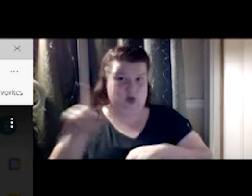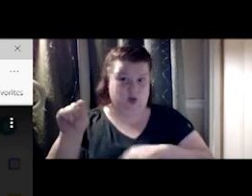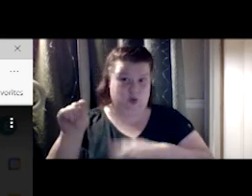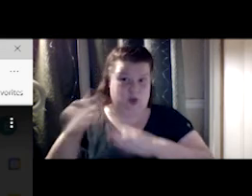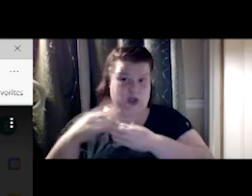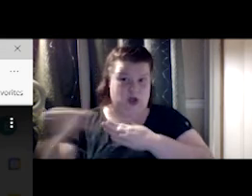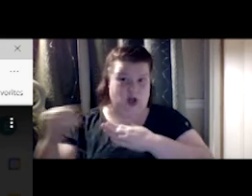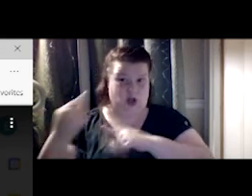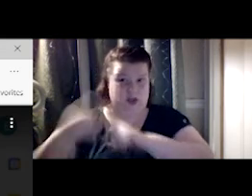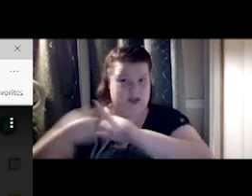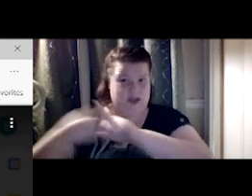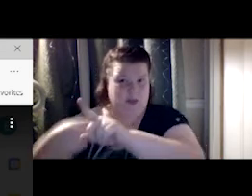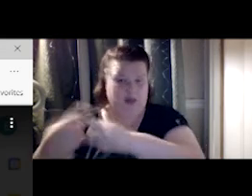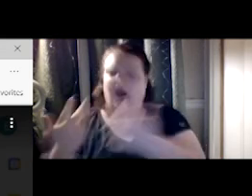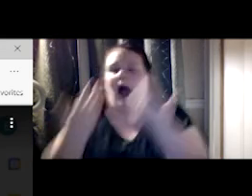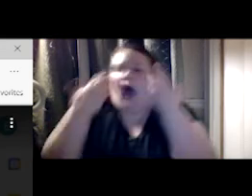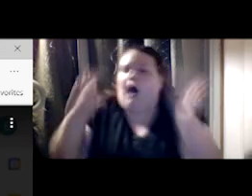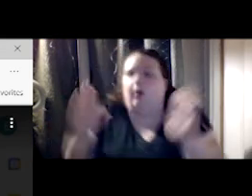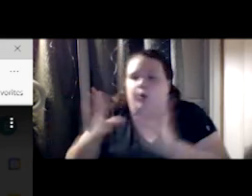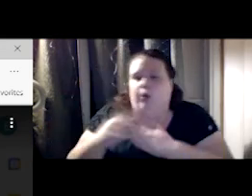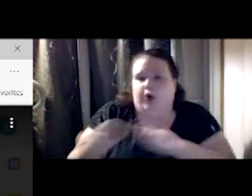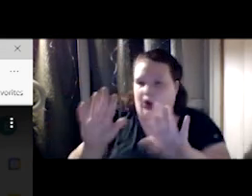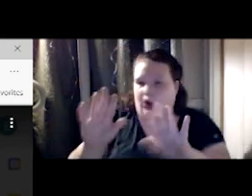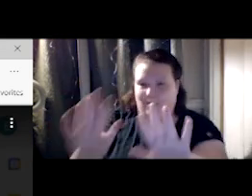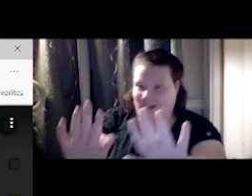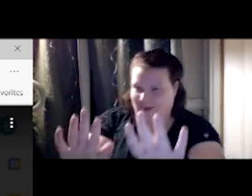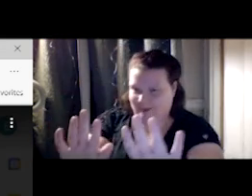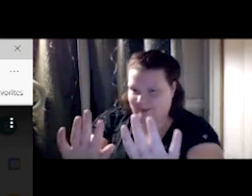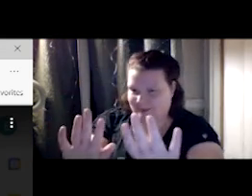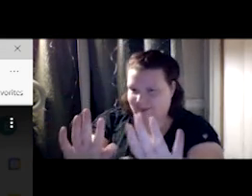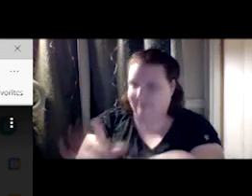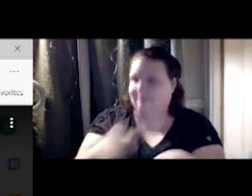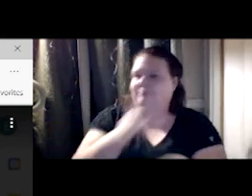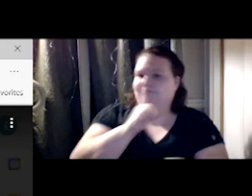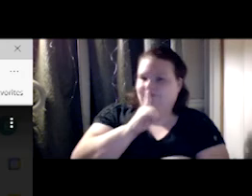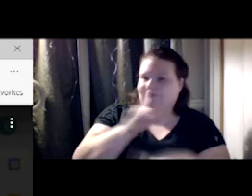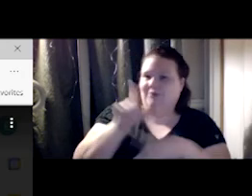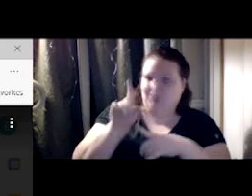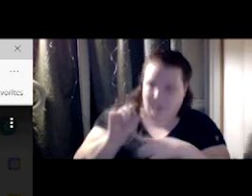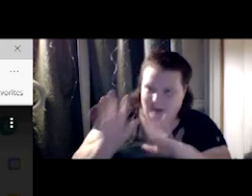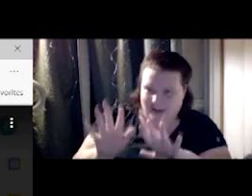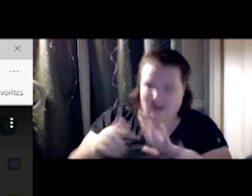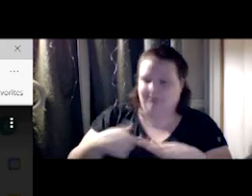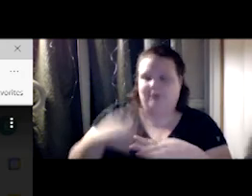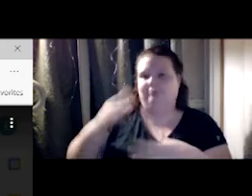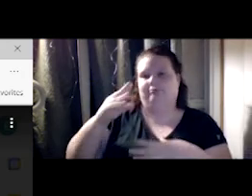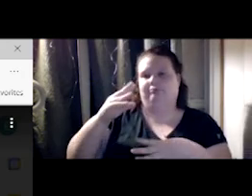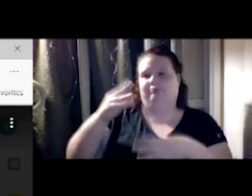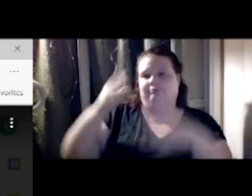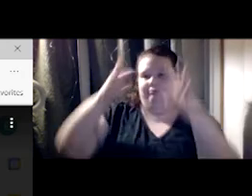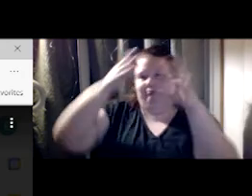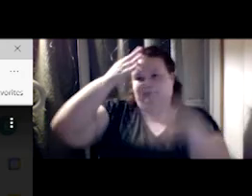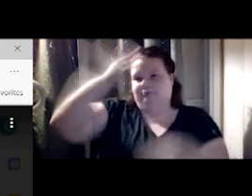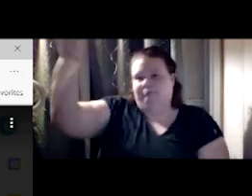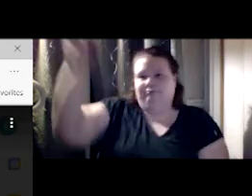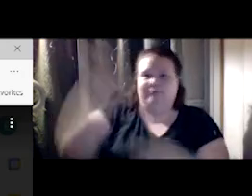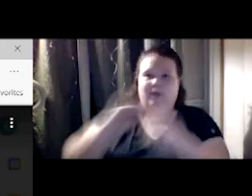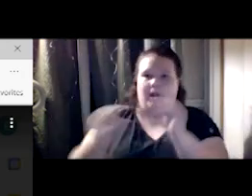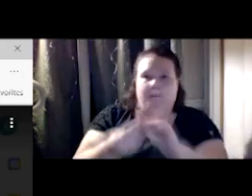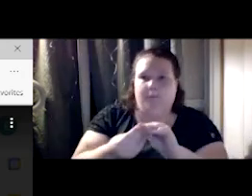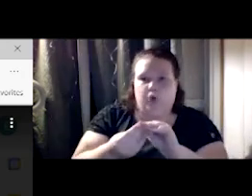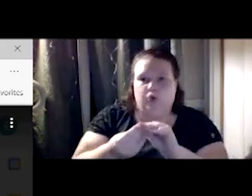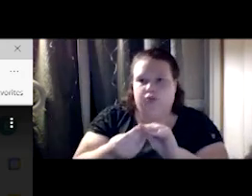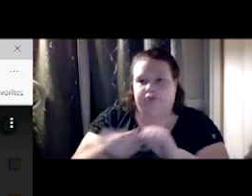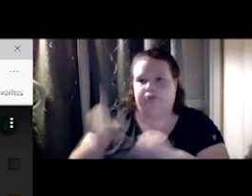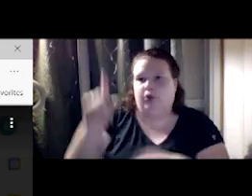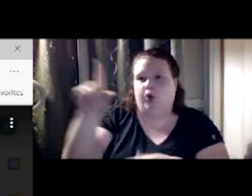you know, whatever it is. I mean, I really don't know the dollar amount, so please don't hold me to anything. I'm just pulling out an arbitrary number because we have